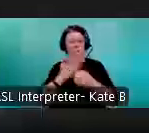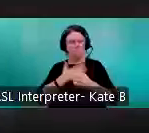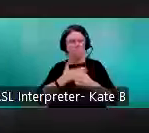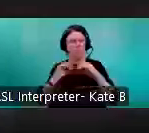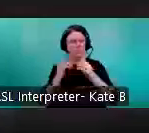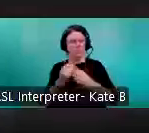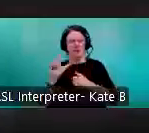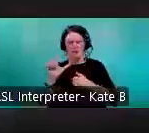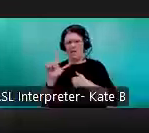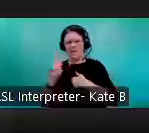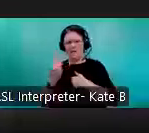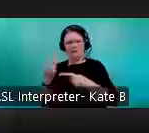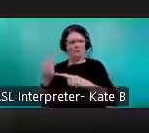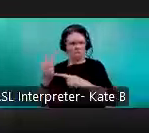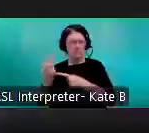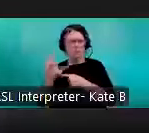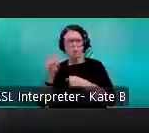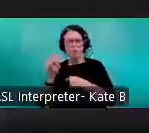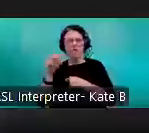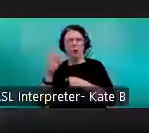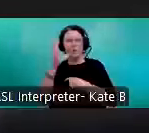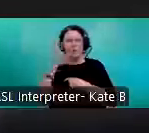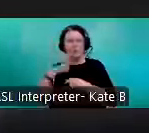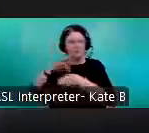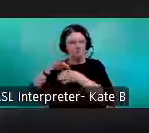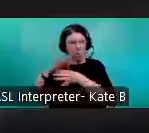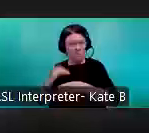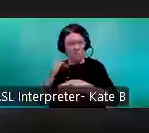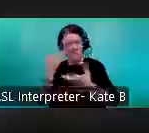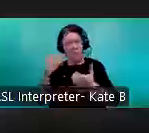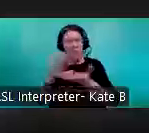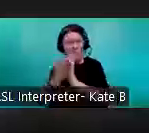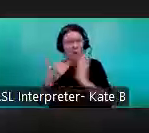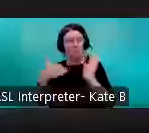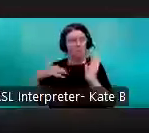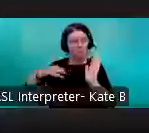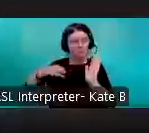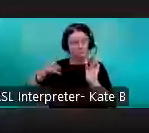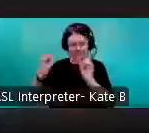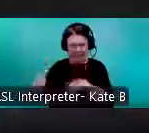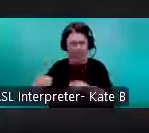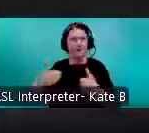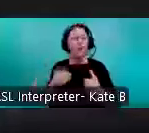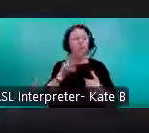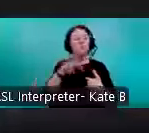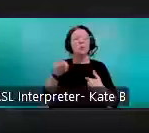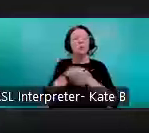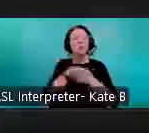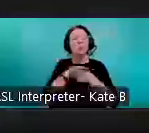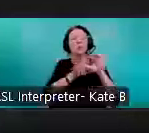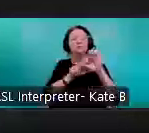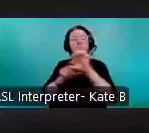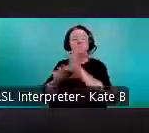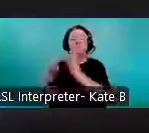is an organization that we would love to have you get involved with us if you're not already. Like I mentioned, we have 22 local leagues around the